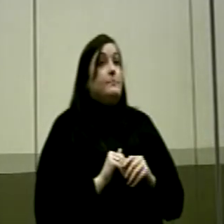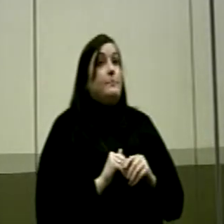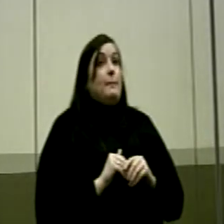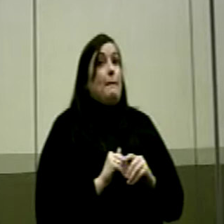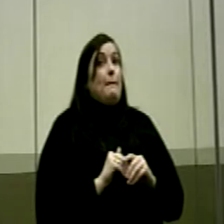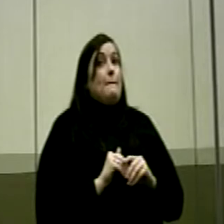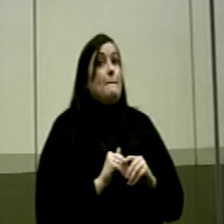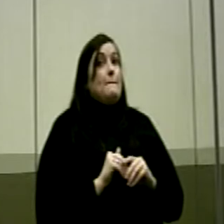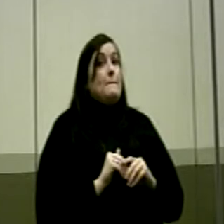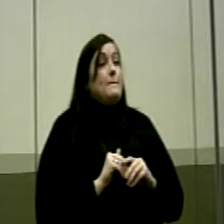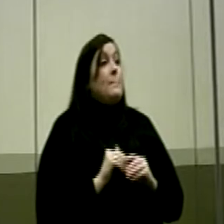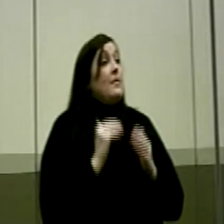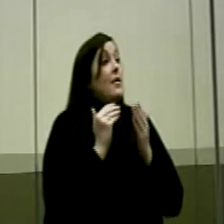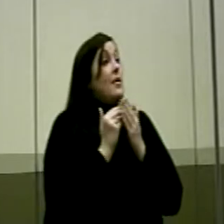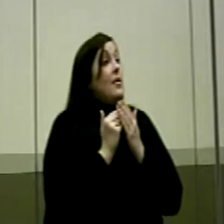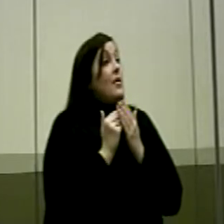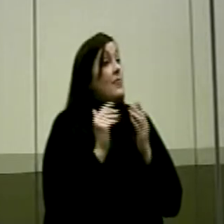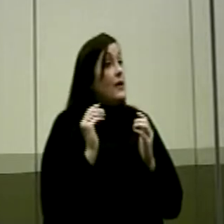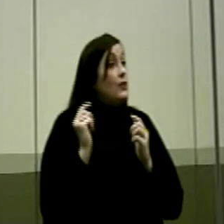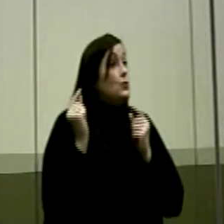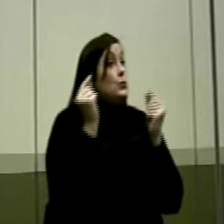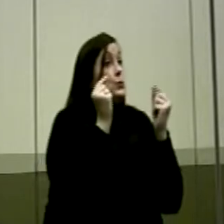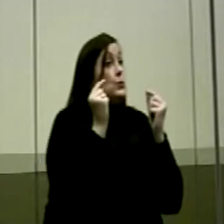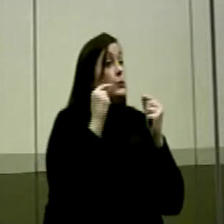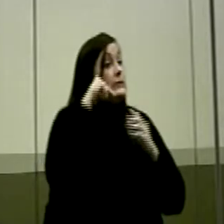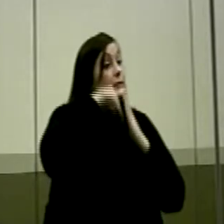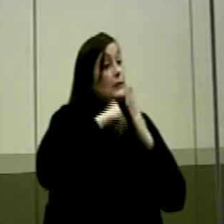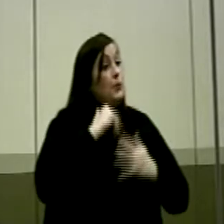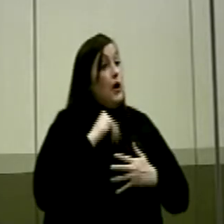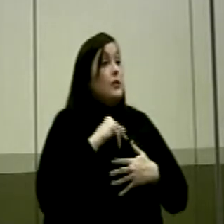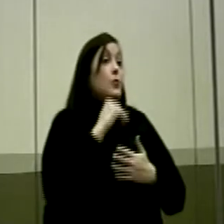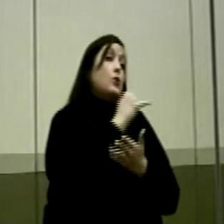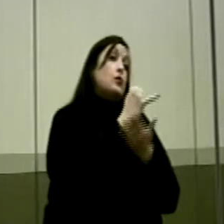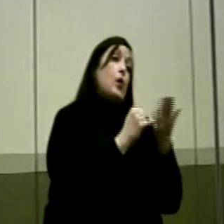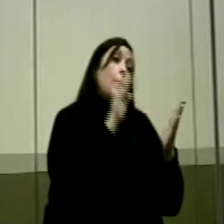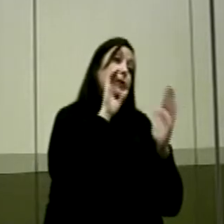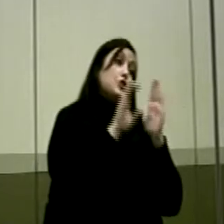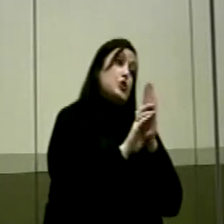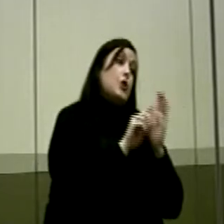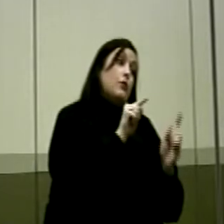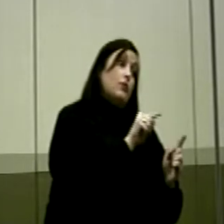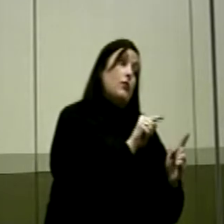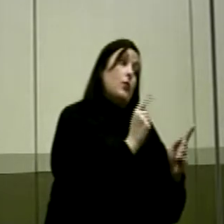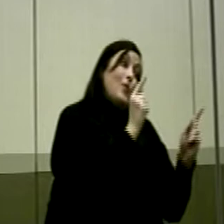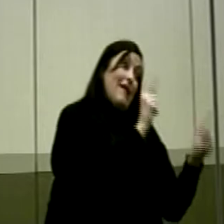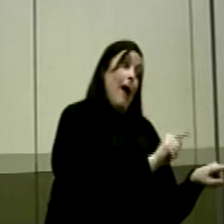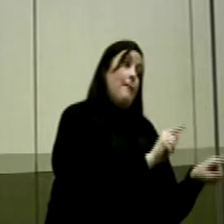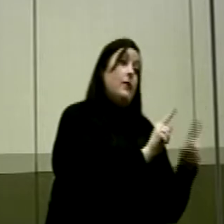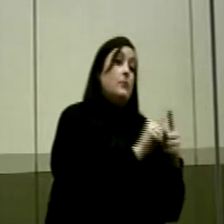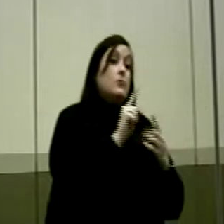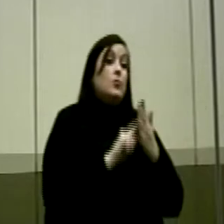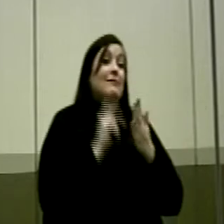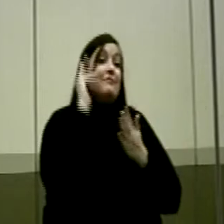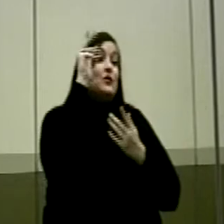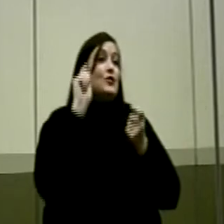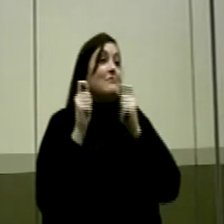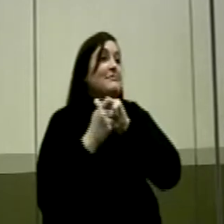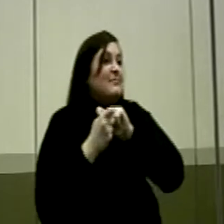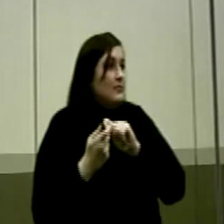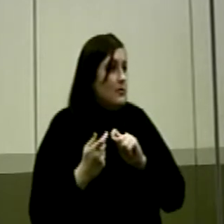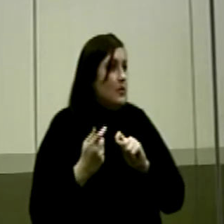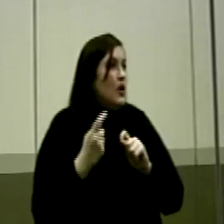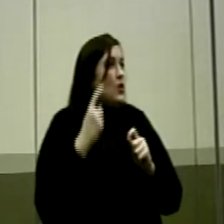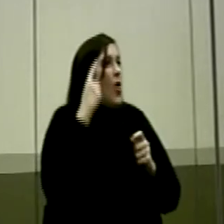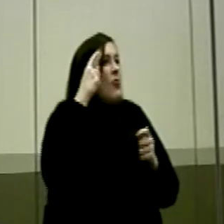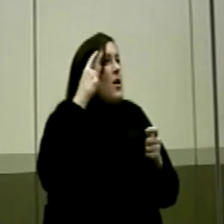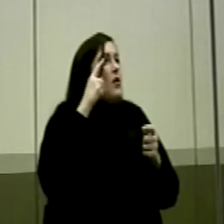And things to do, count, take deep breaths, draw the picture of what you did and what you could have done. Okay? All right, so go try to think of, what